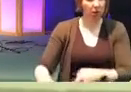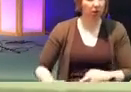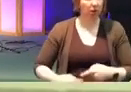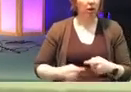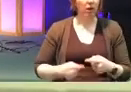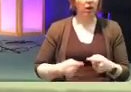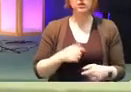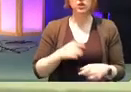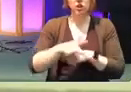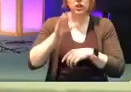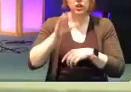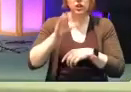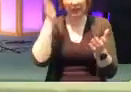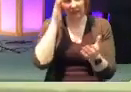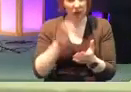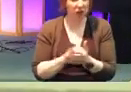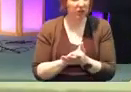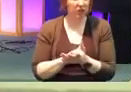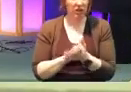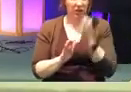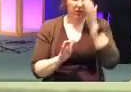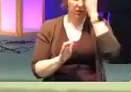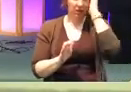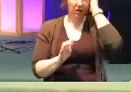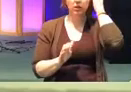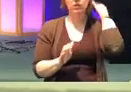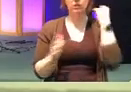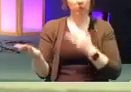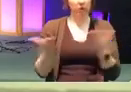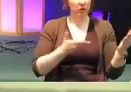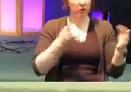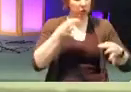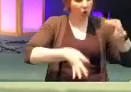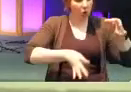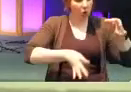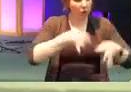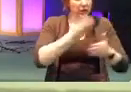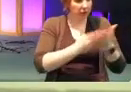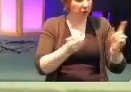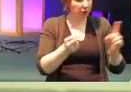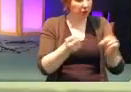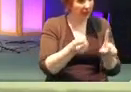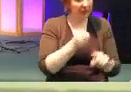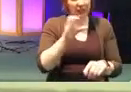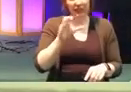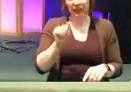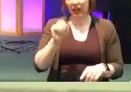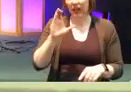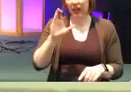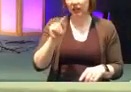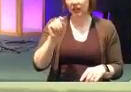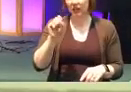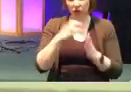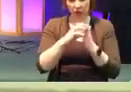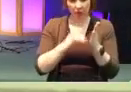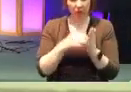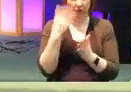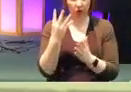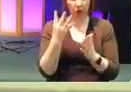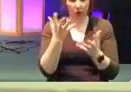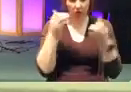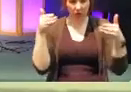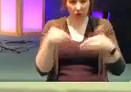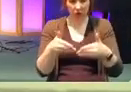believers, they were brought to the courts, again, some of them beaten. And in Acts chapter 4, and this is the verse that I want to focus